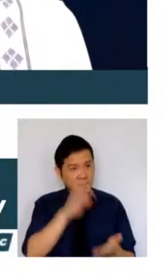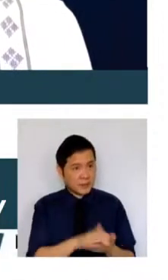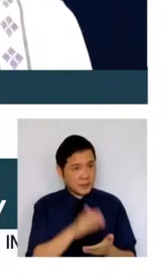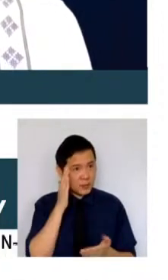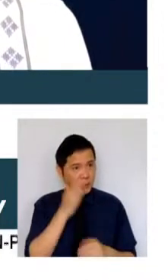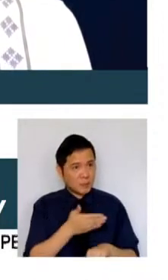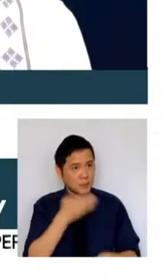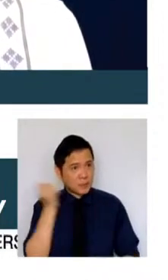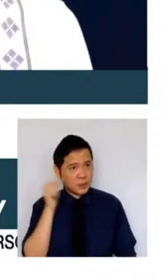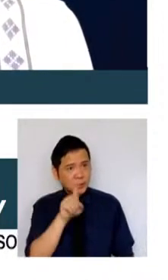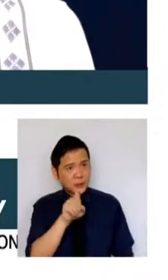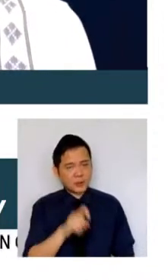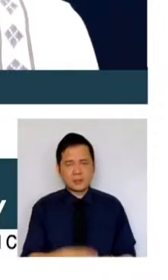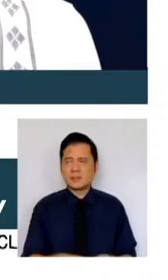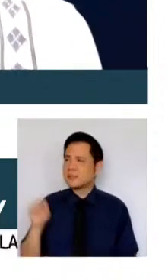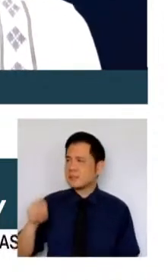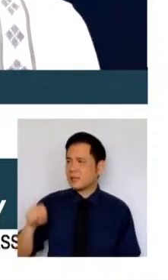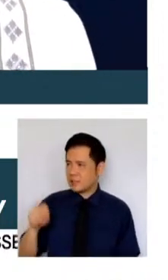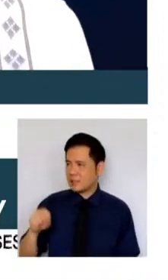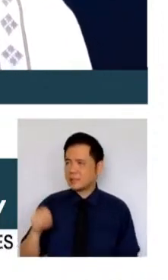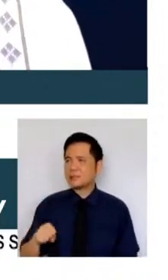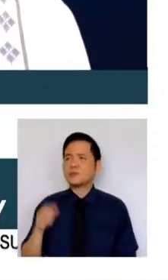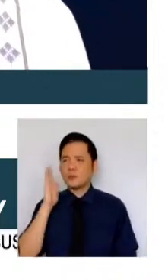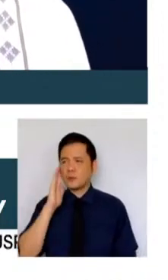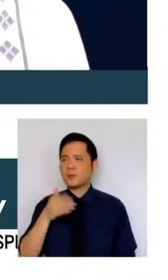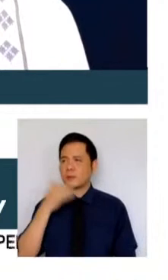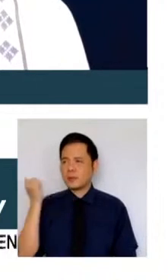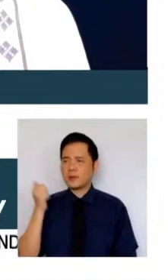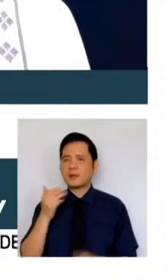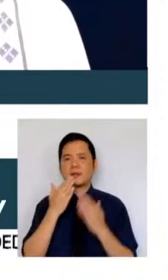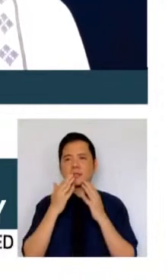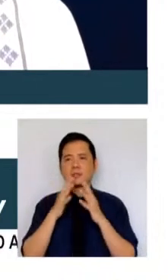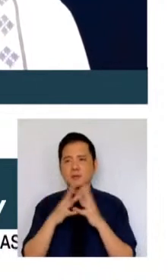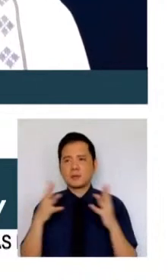year? Of course, I believe, Carmina.